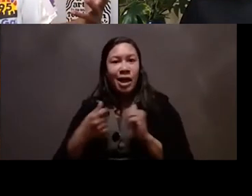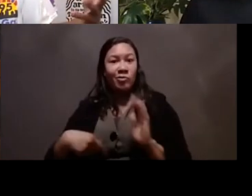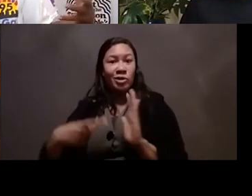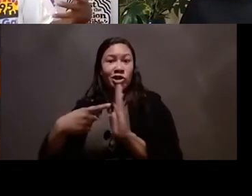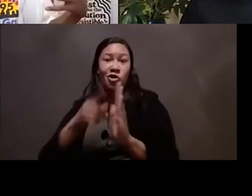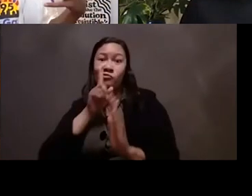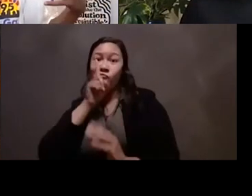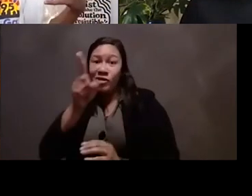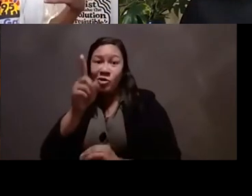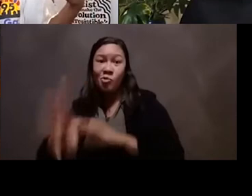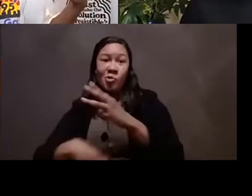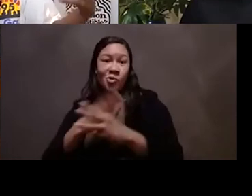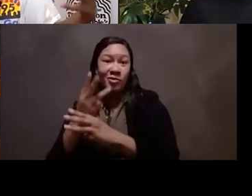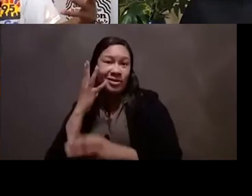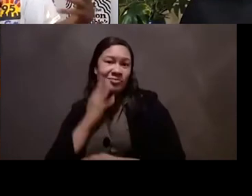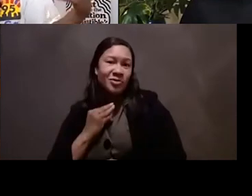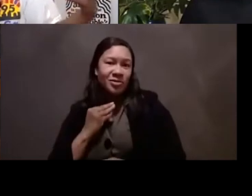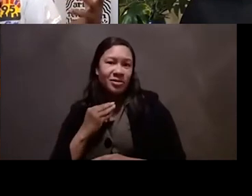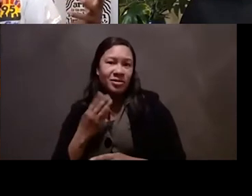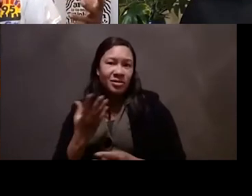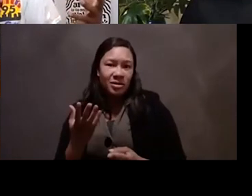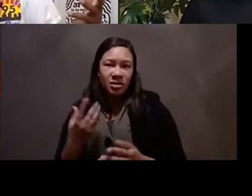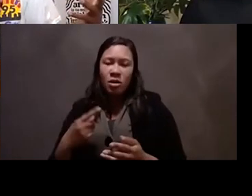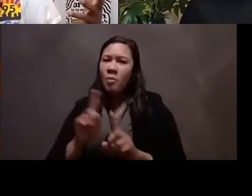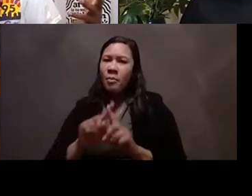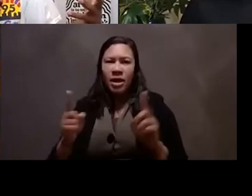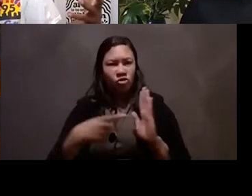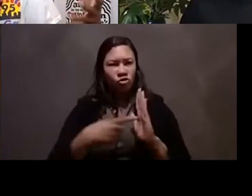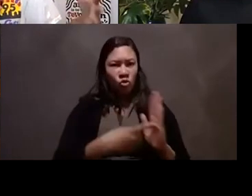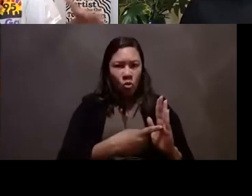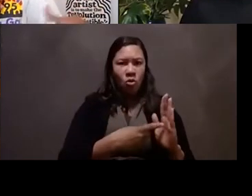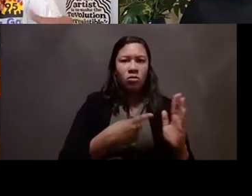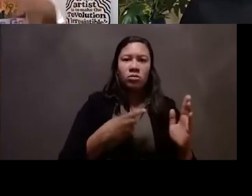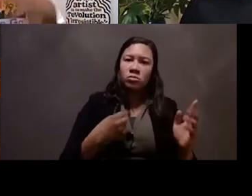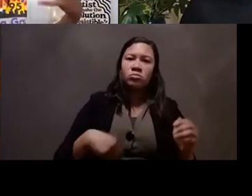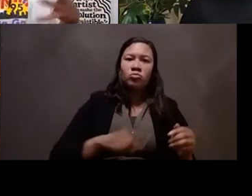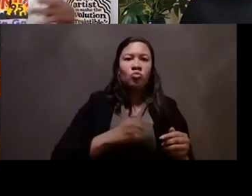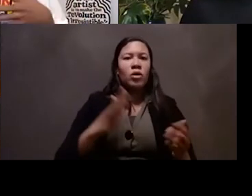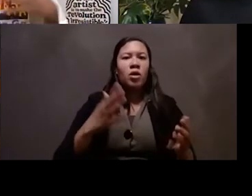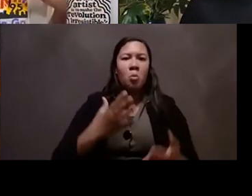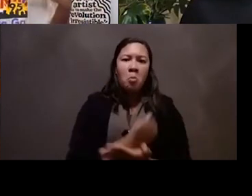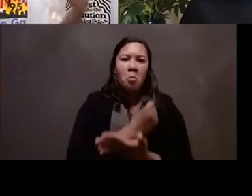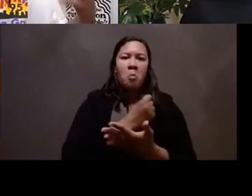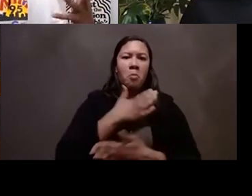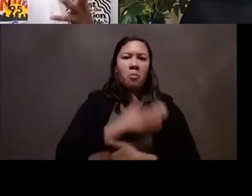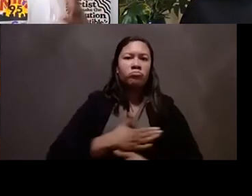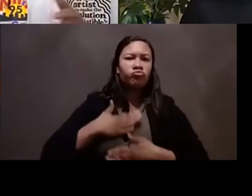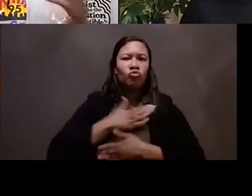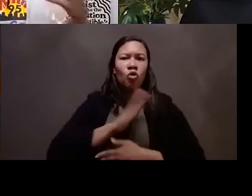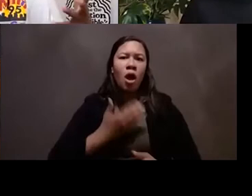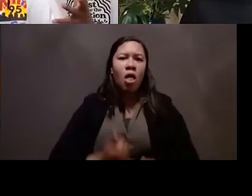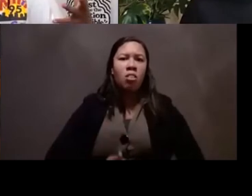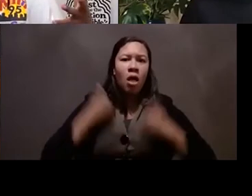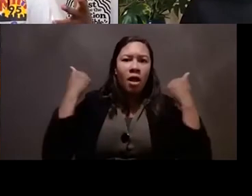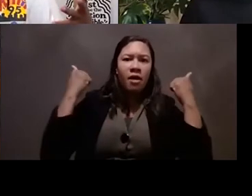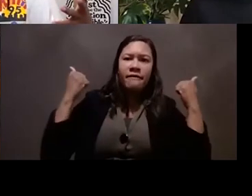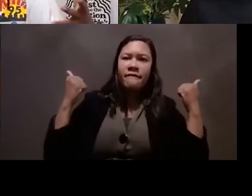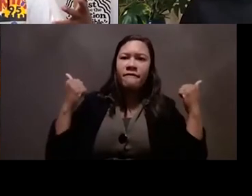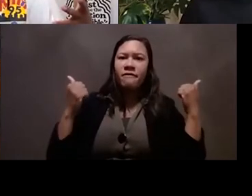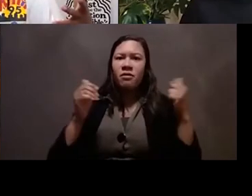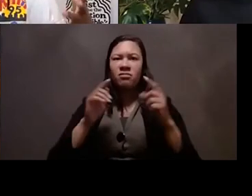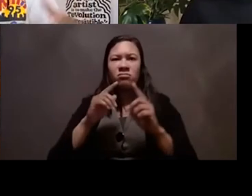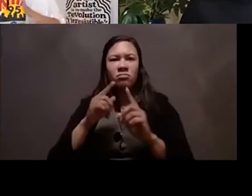living fully and vibrantly? But at any rate, I just wanted to first say thank you so much